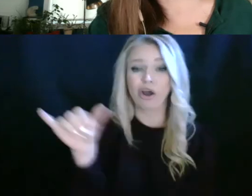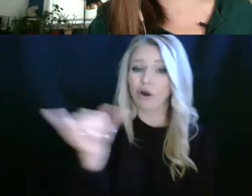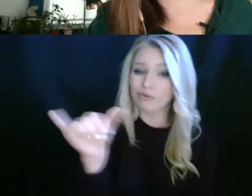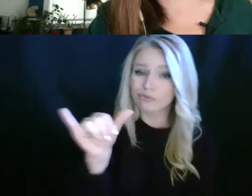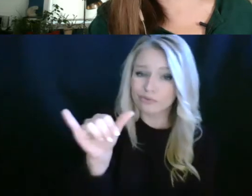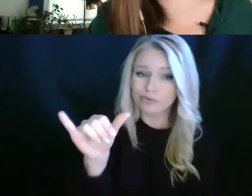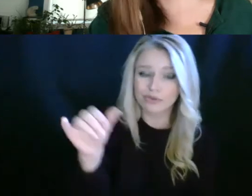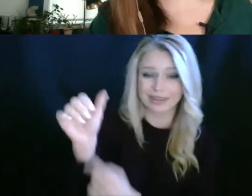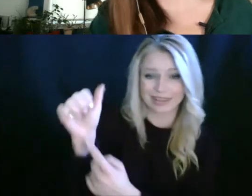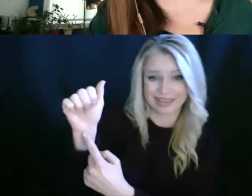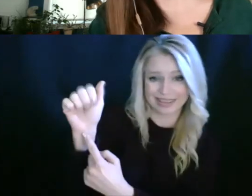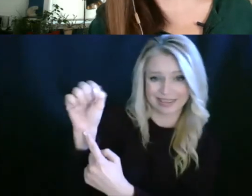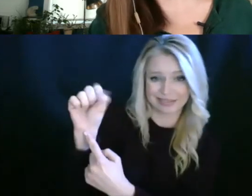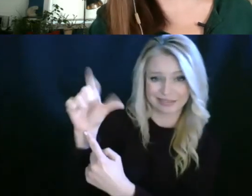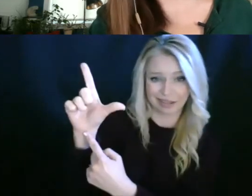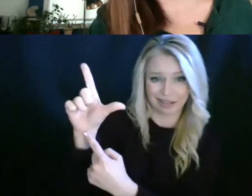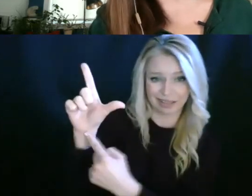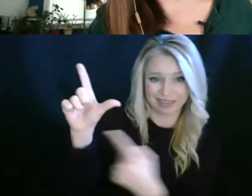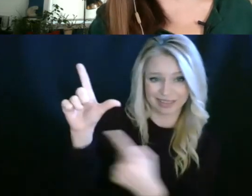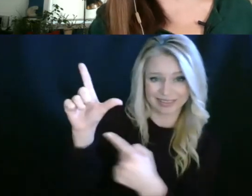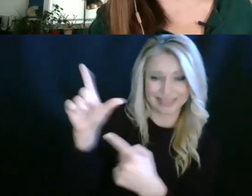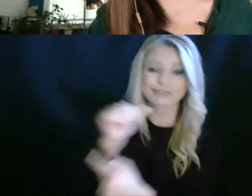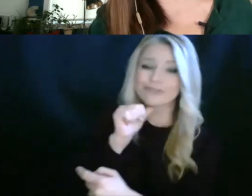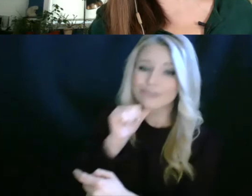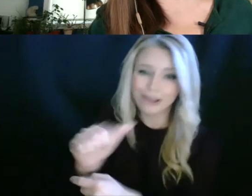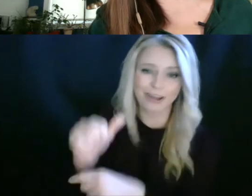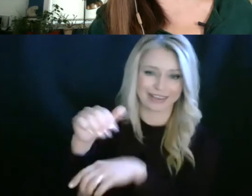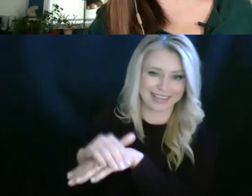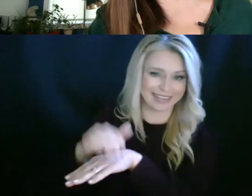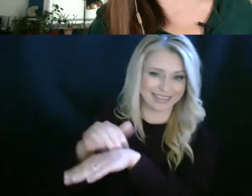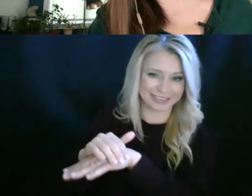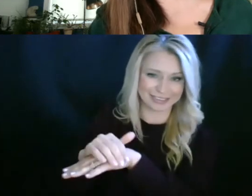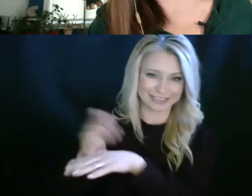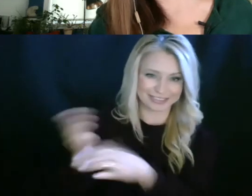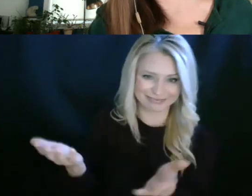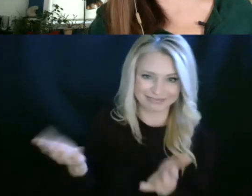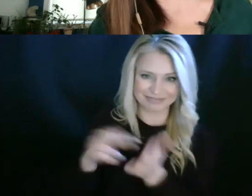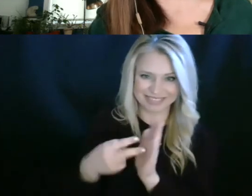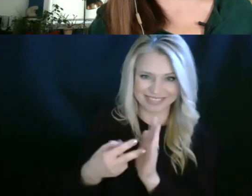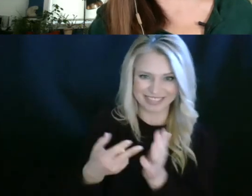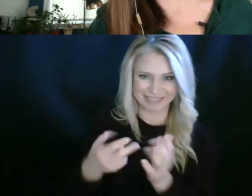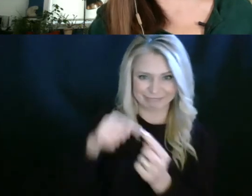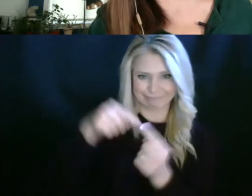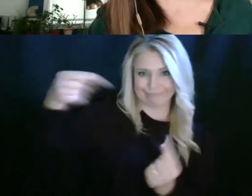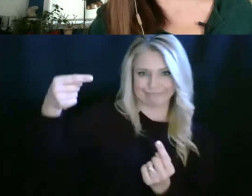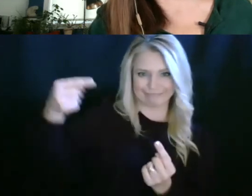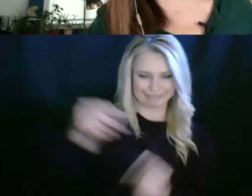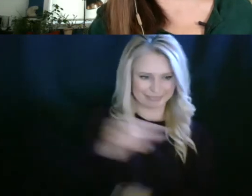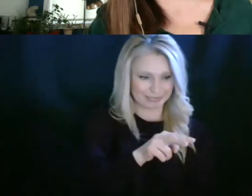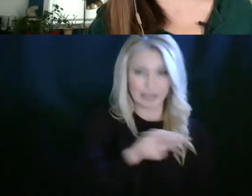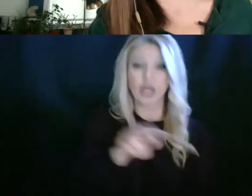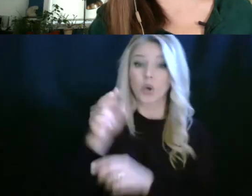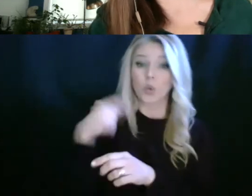captions are not so good as well as American Sign Language isn't,